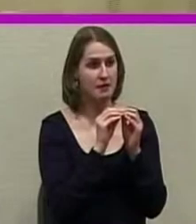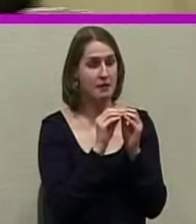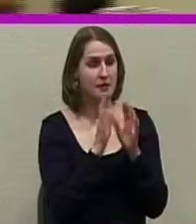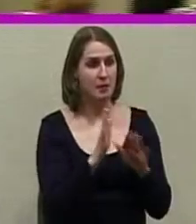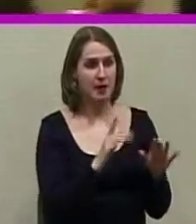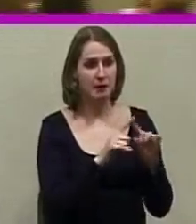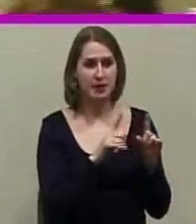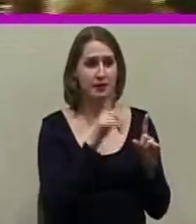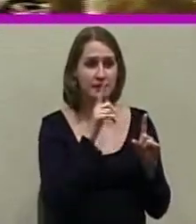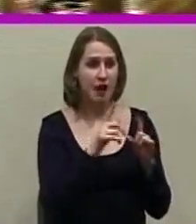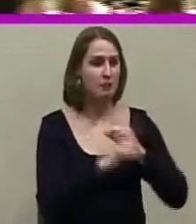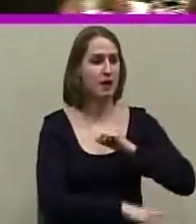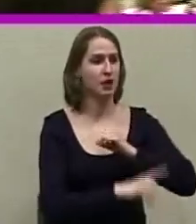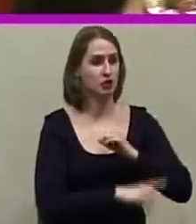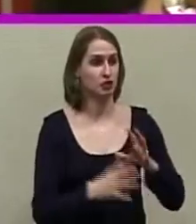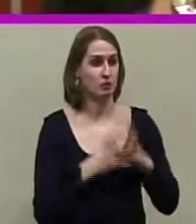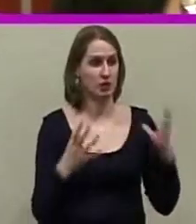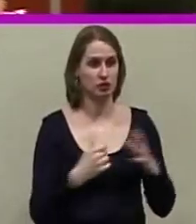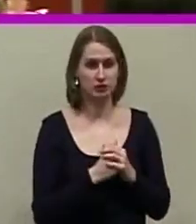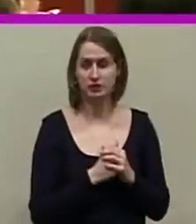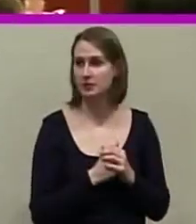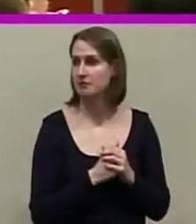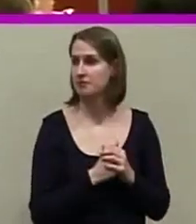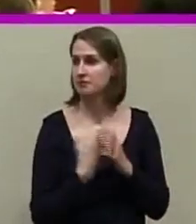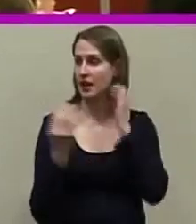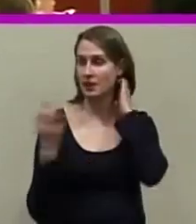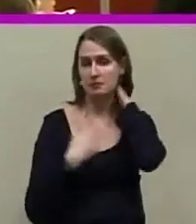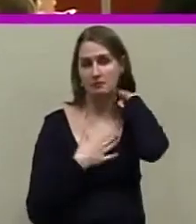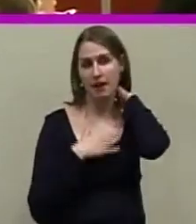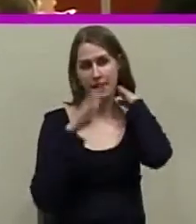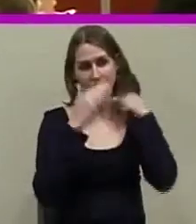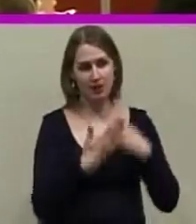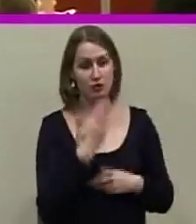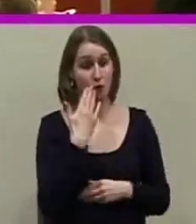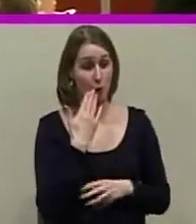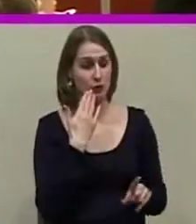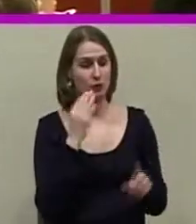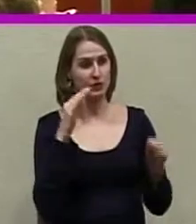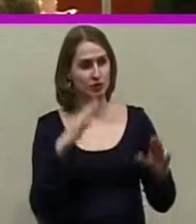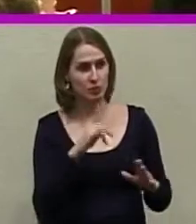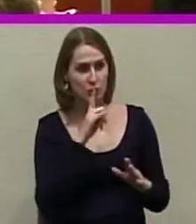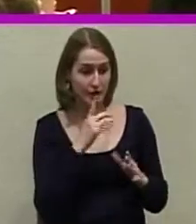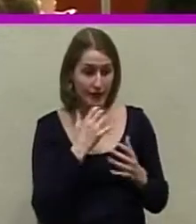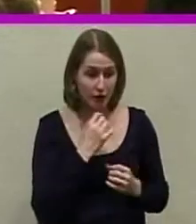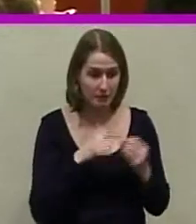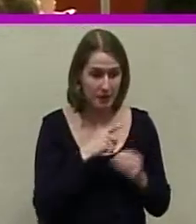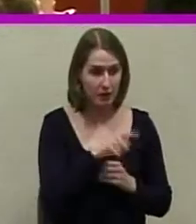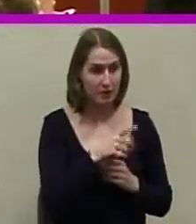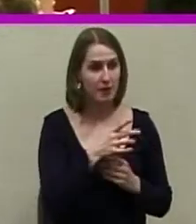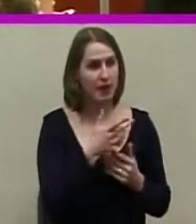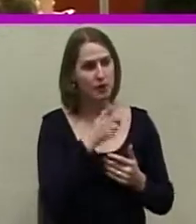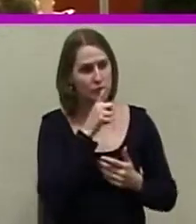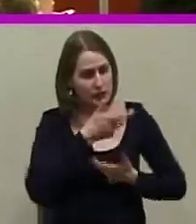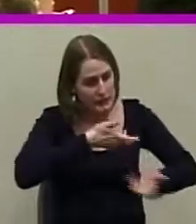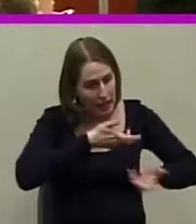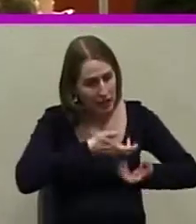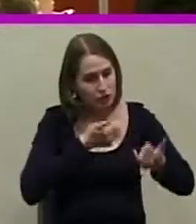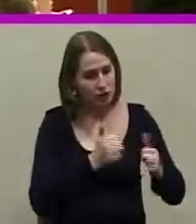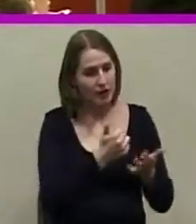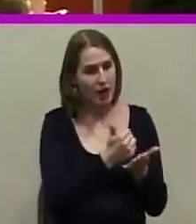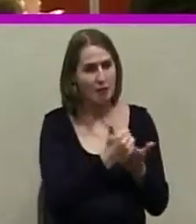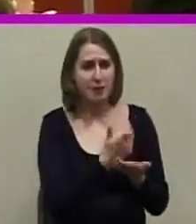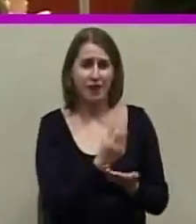just say from personal experience, my son knows when a teacher is genuinely cares about him and is engaged in trying to help him, and knows when a